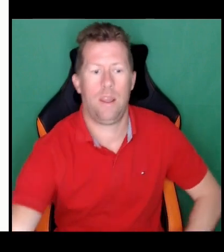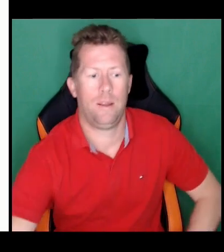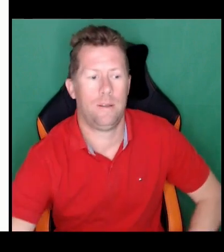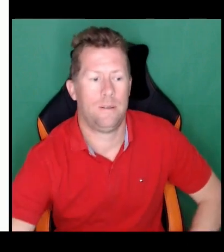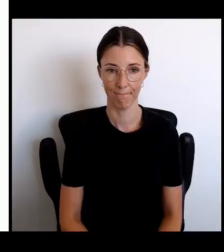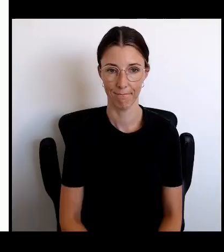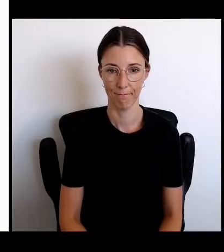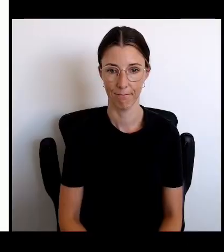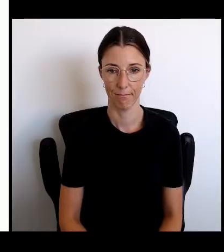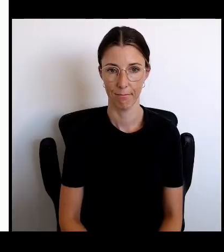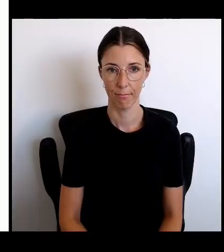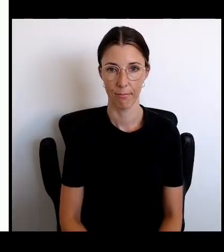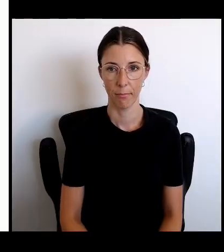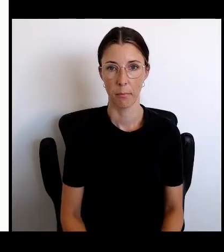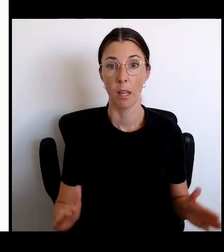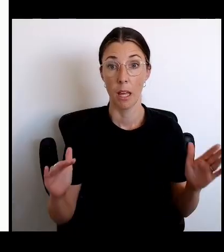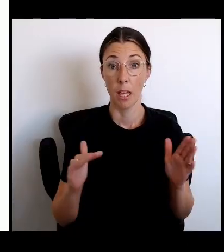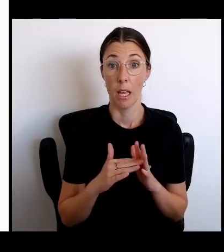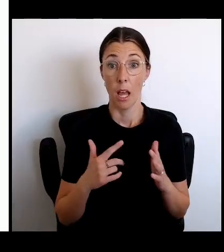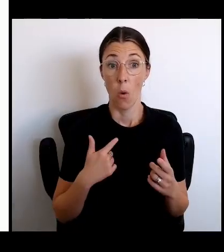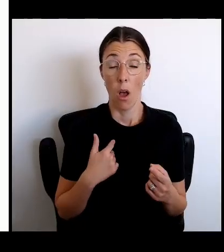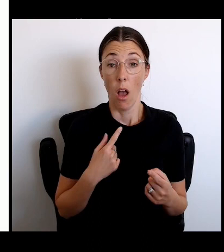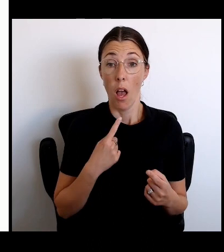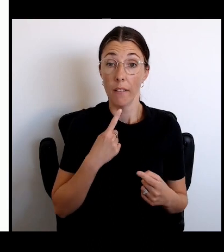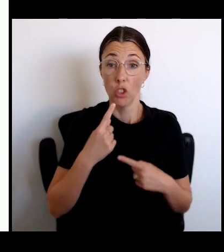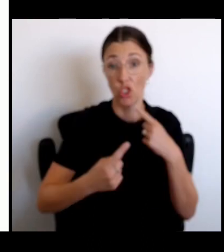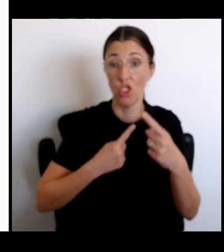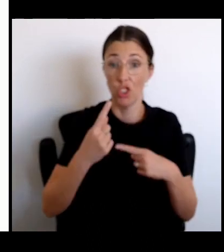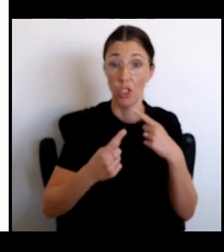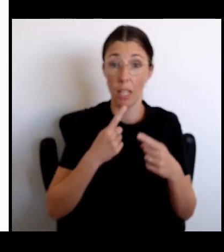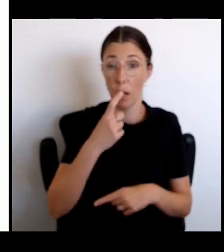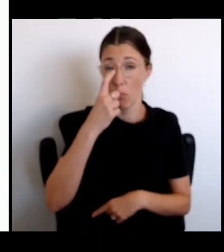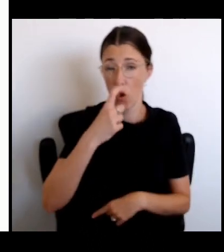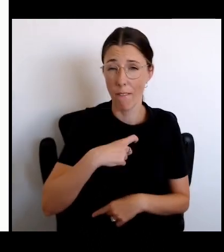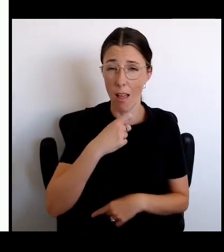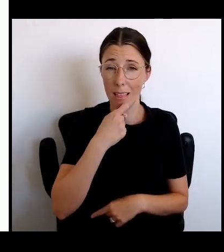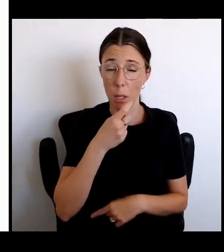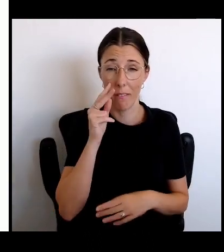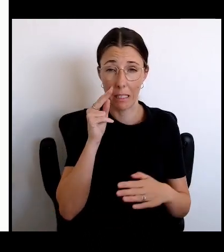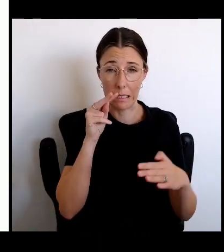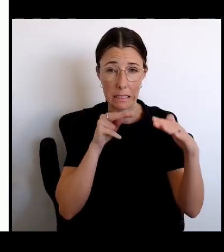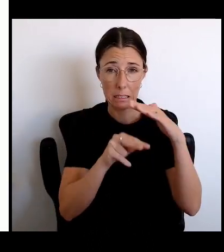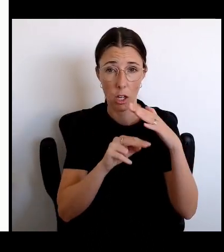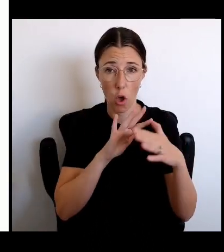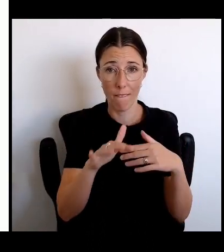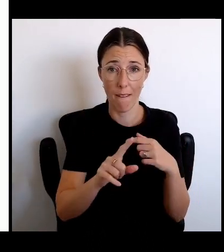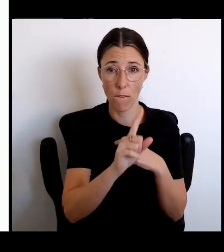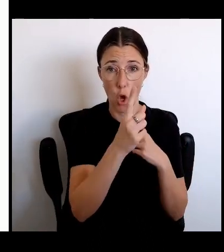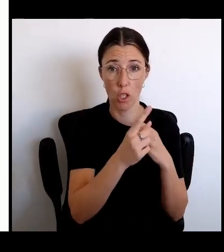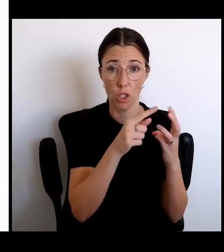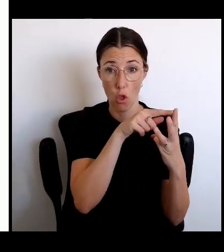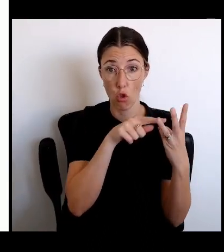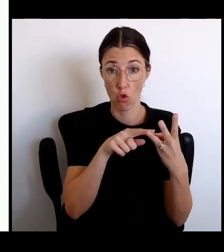So now I've shared with you the profile and a bit of an insight into those first three segments. The teenagers